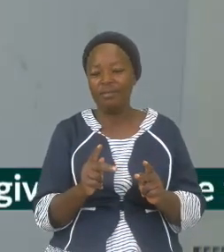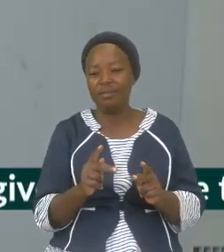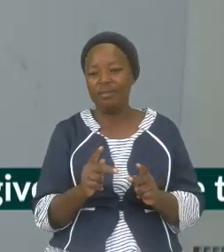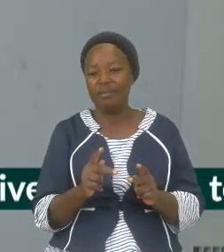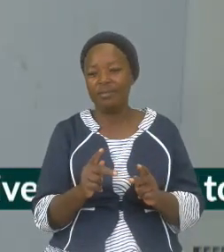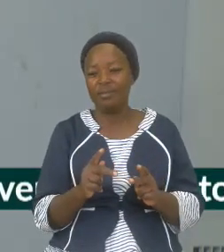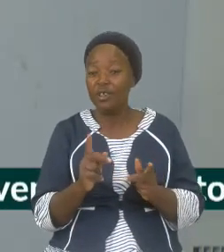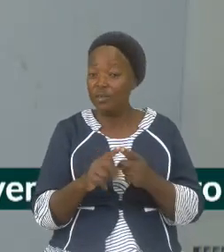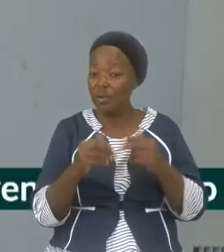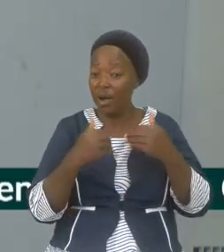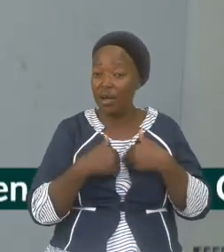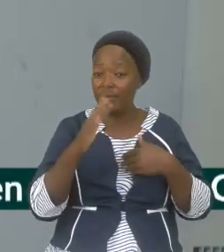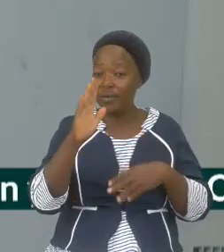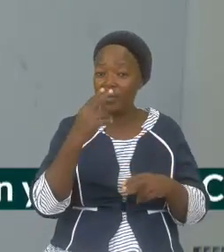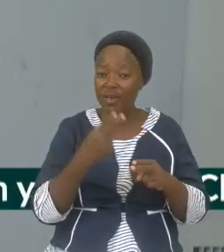to have your name